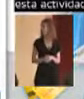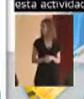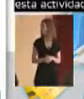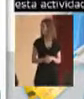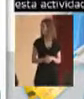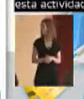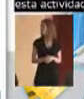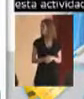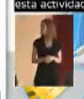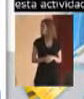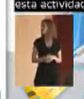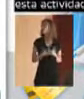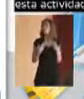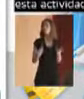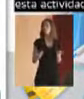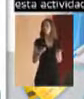this.